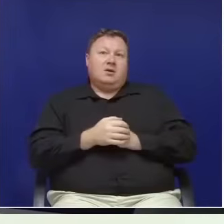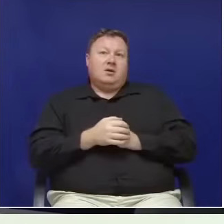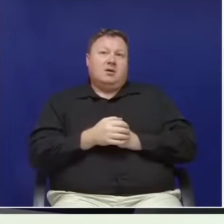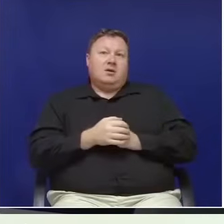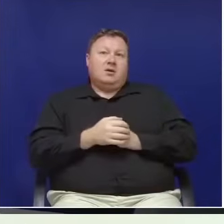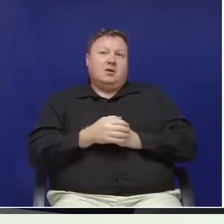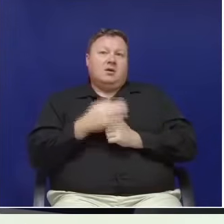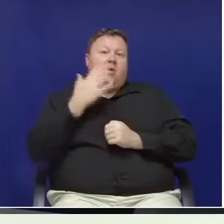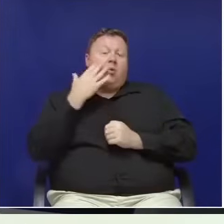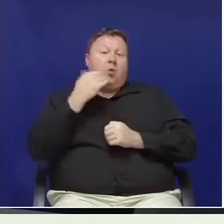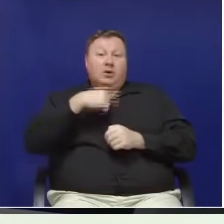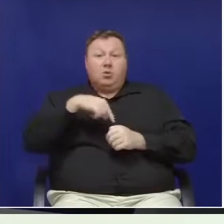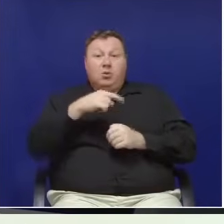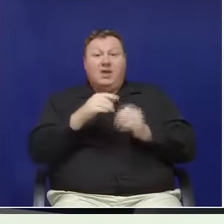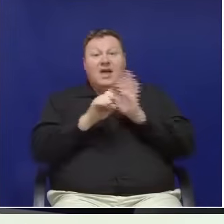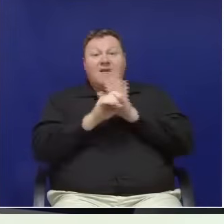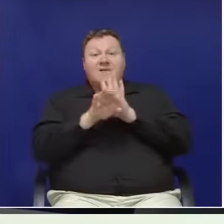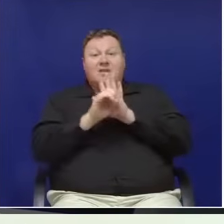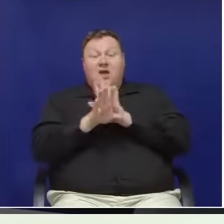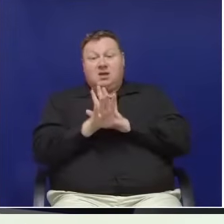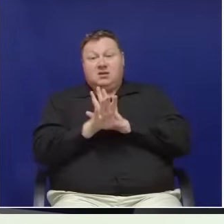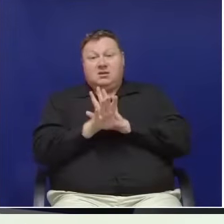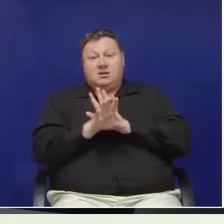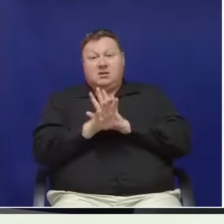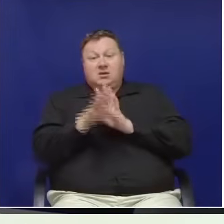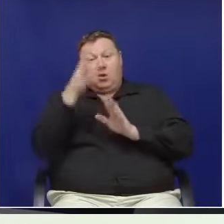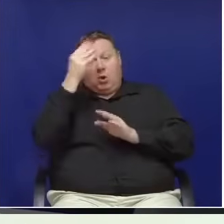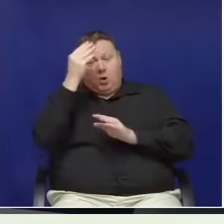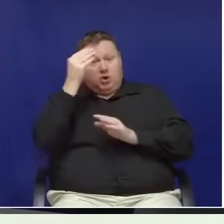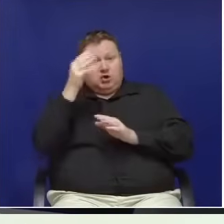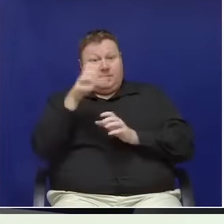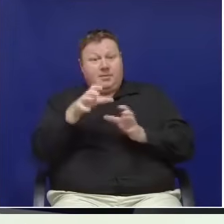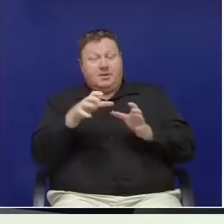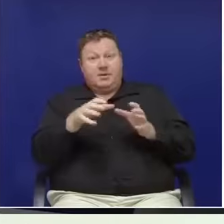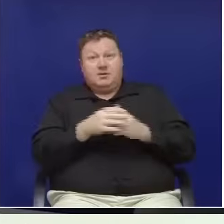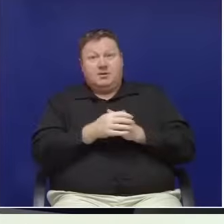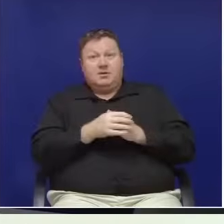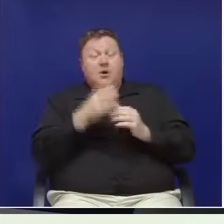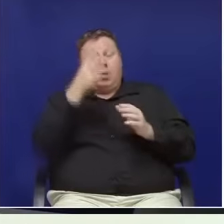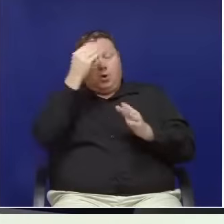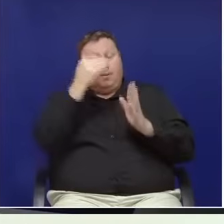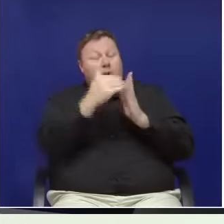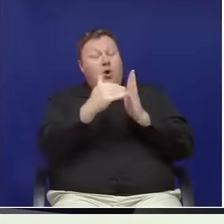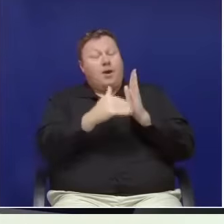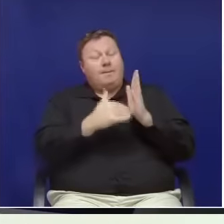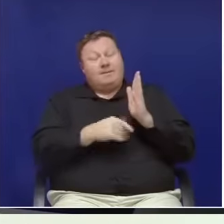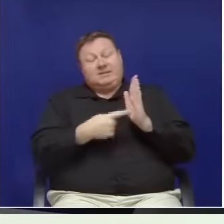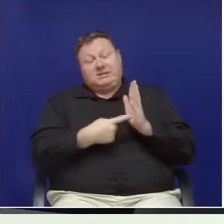we advertised for this learnership, the department received